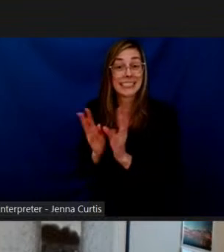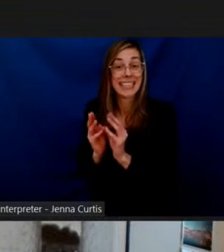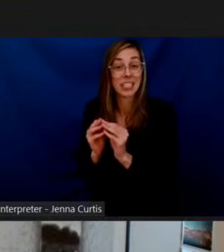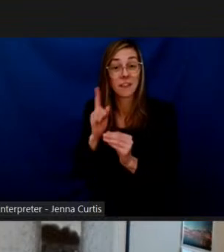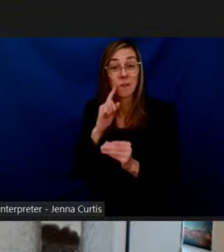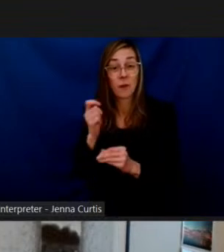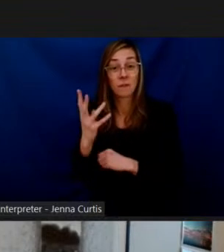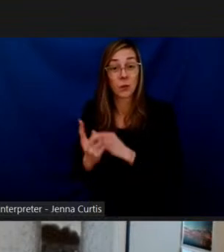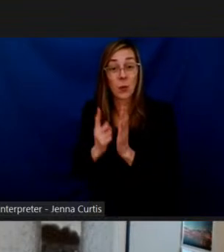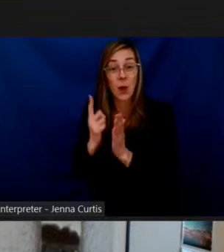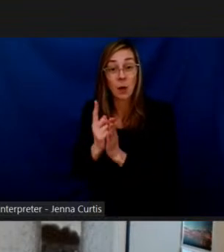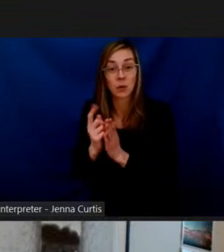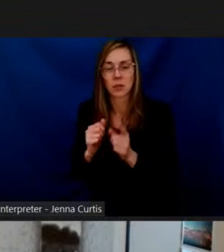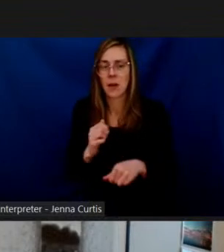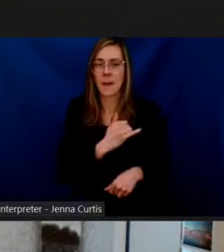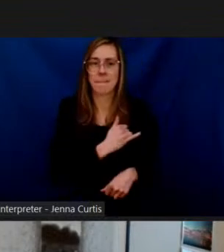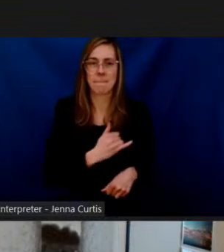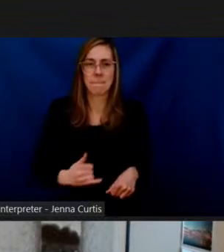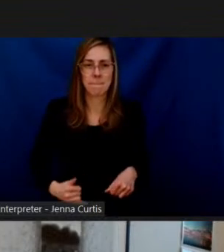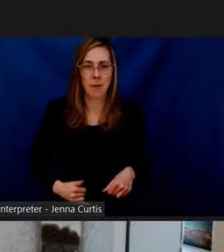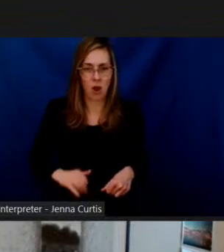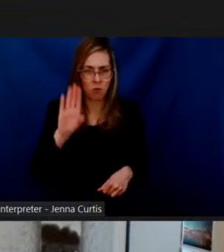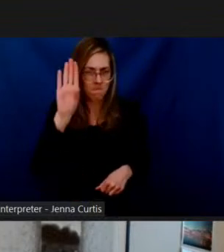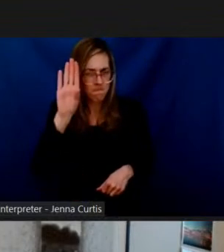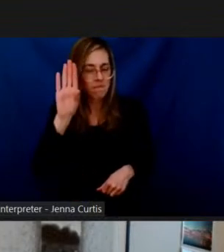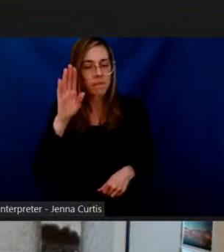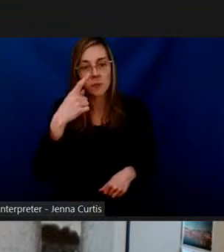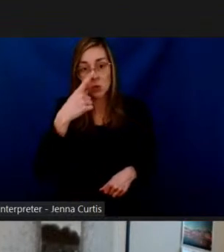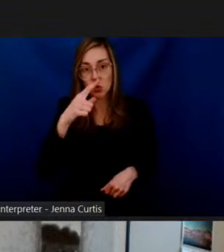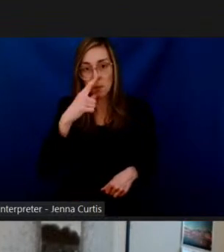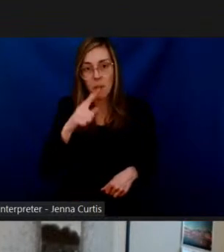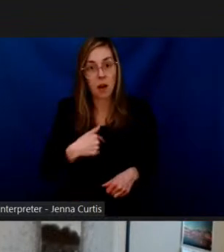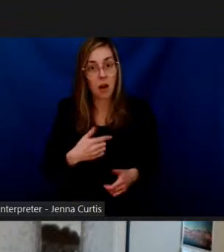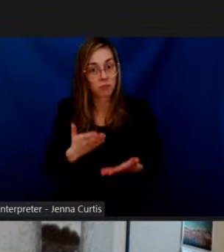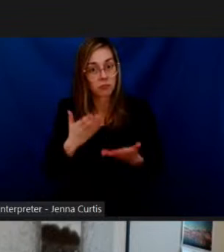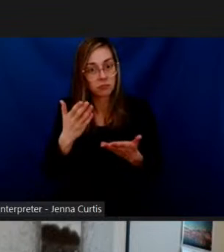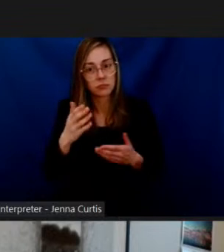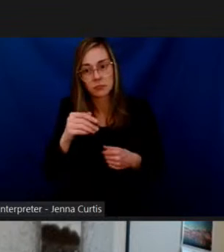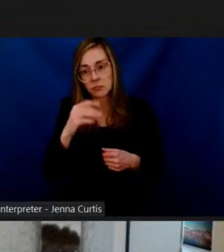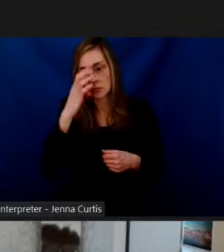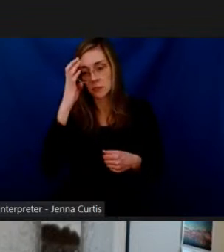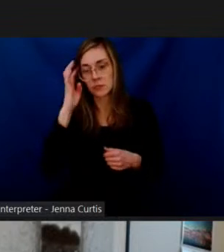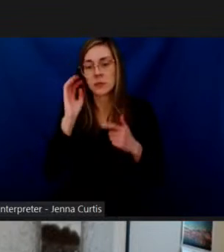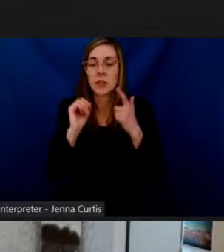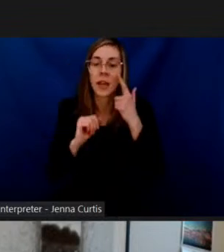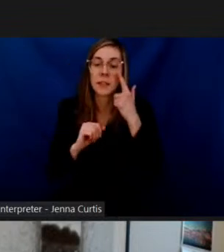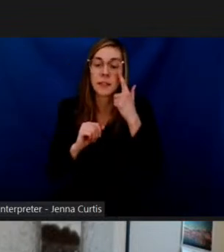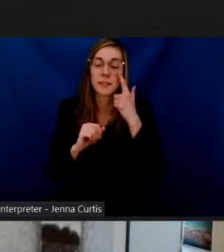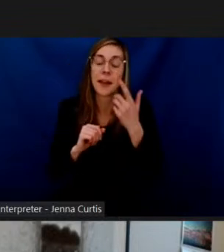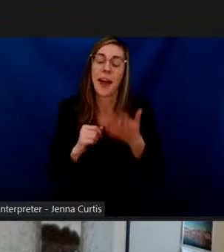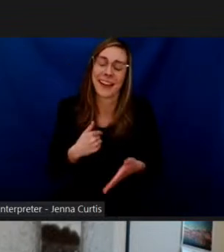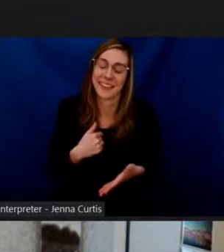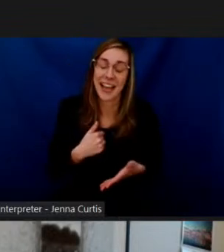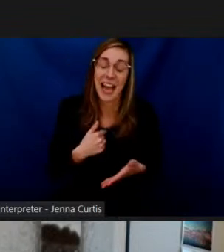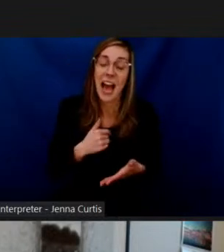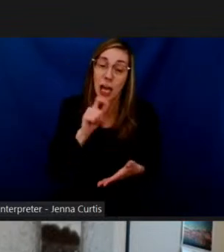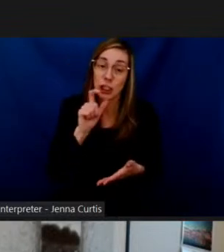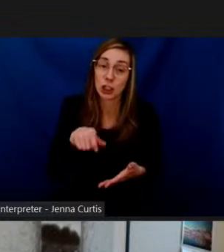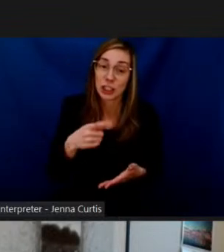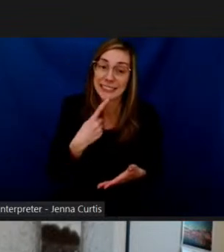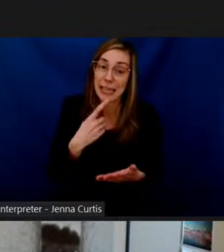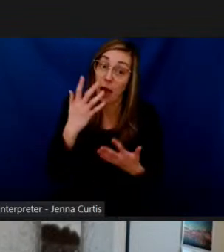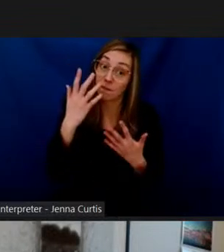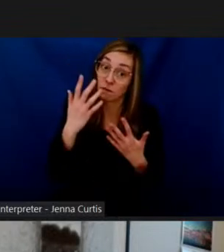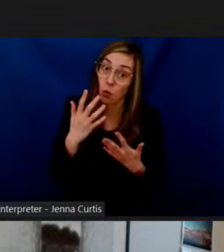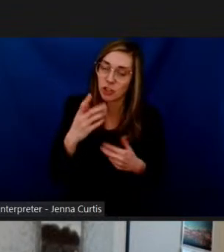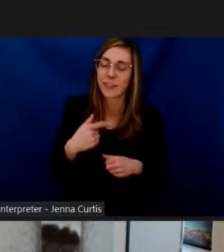Could I propose something? And yes, I shouldn't say unfortunately, I love budget hearings, don't get me wrong.